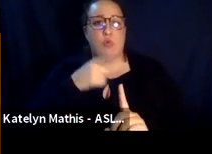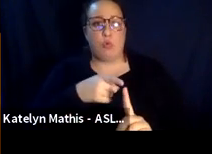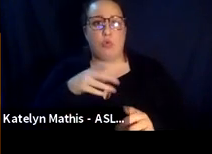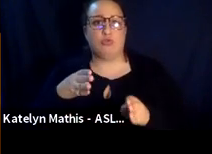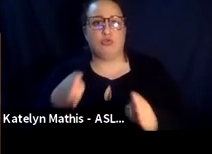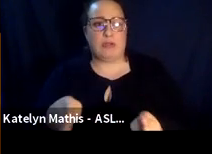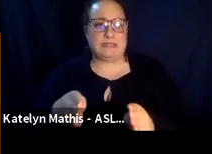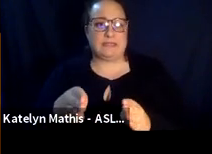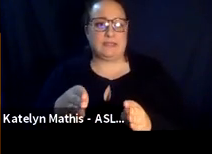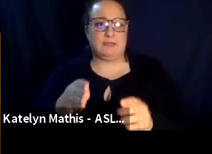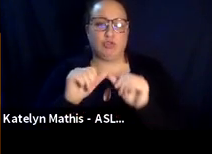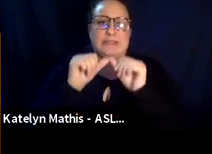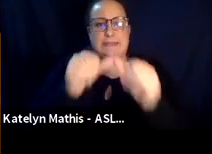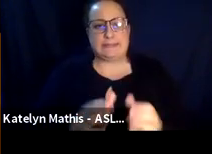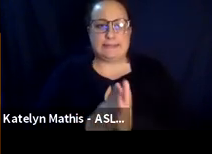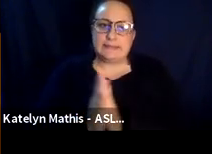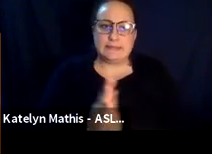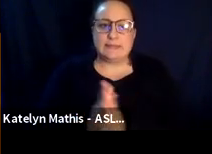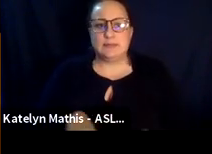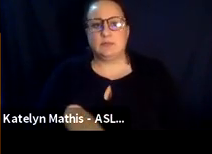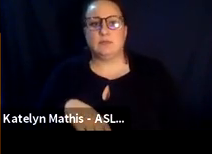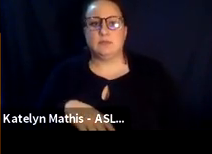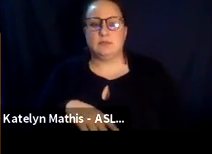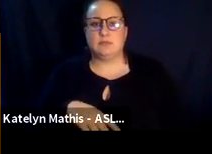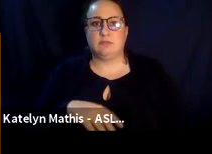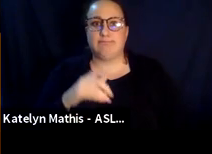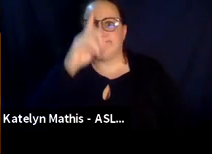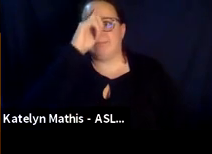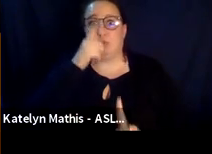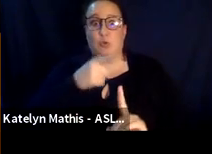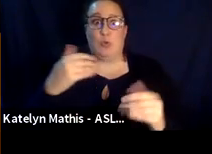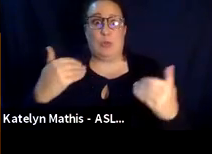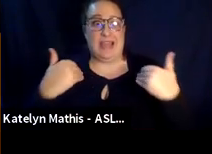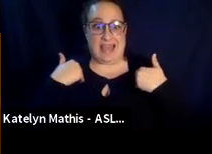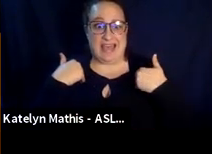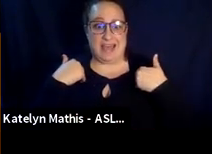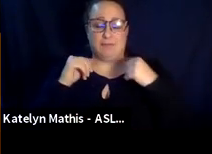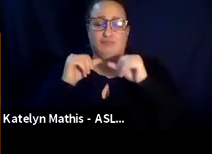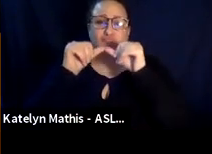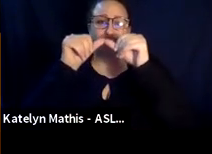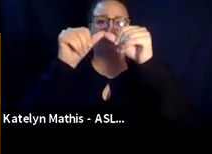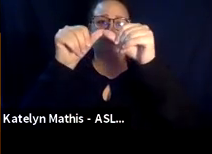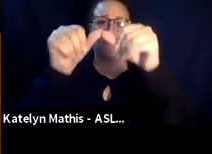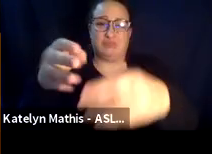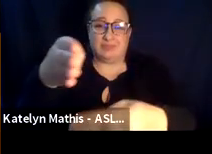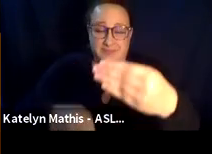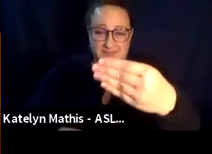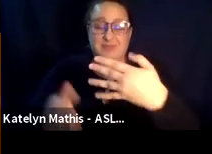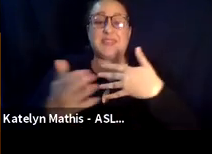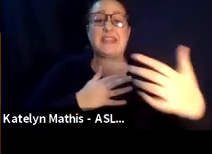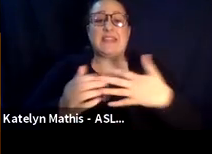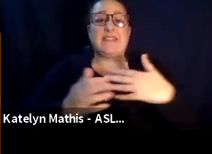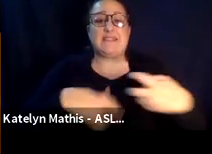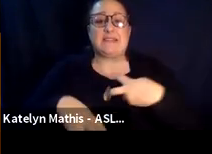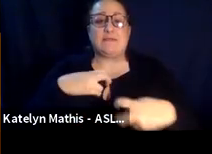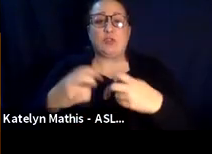it says, being able to have a goal and stick through all the way to the end, even when difficult things come up in